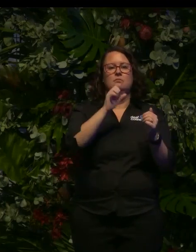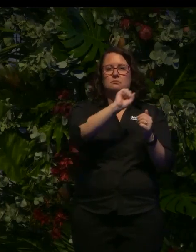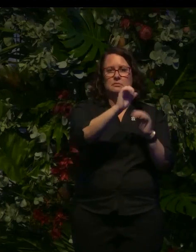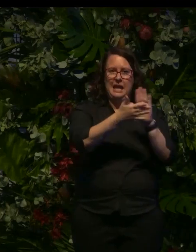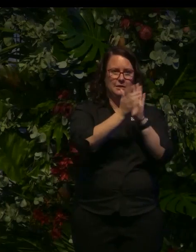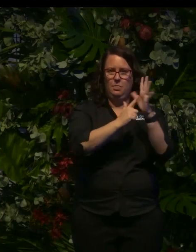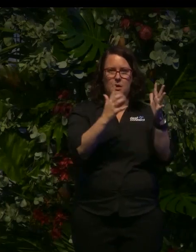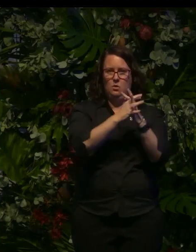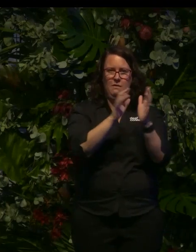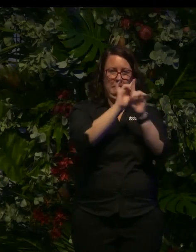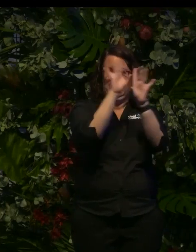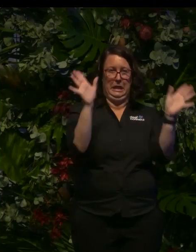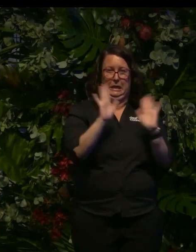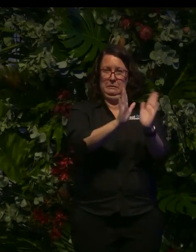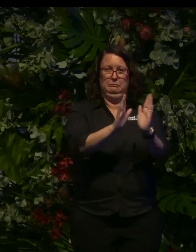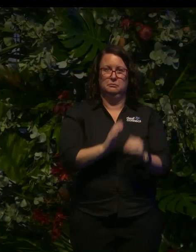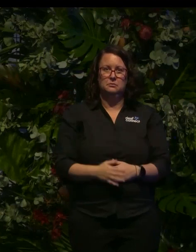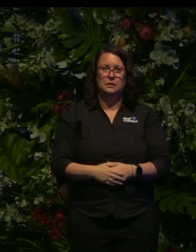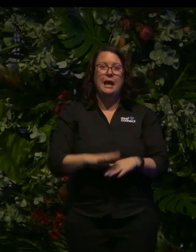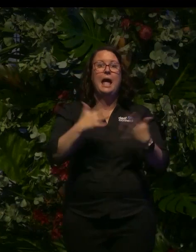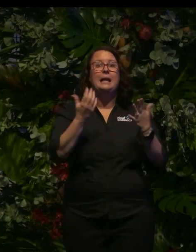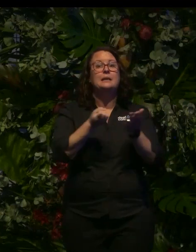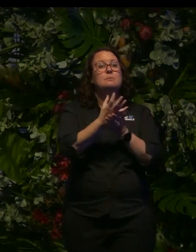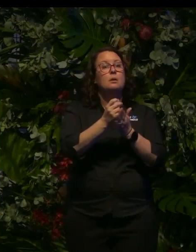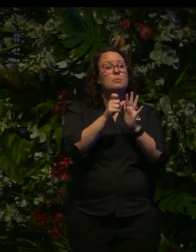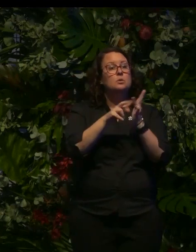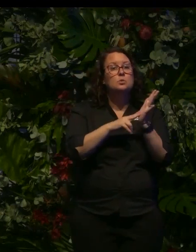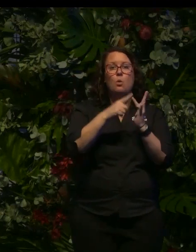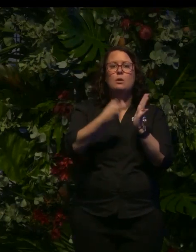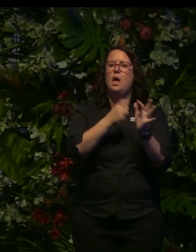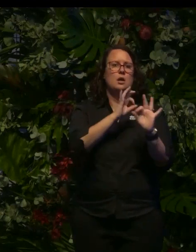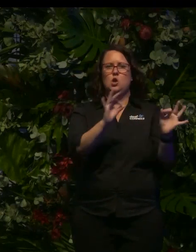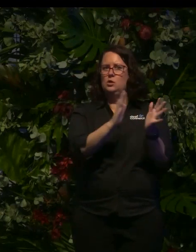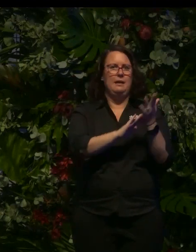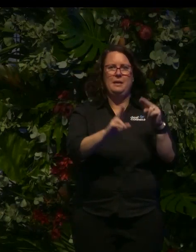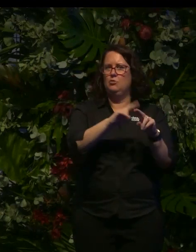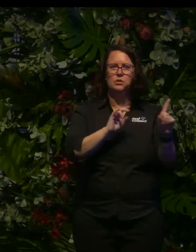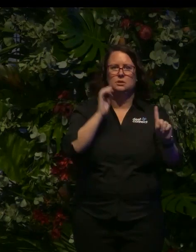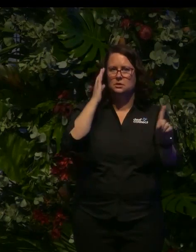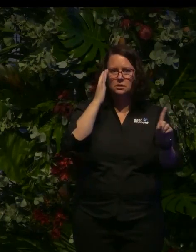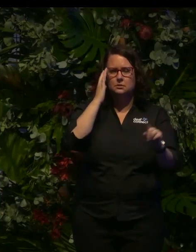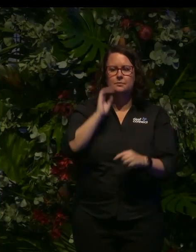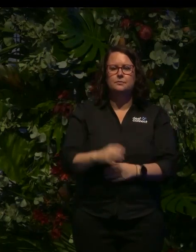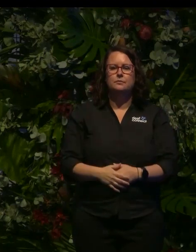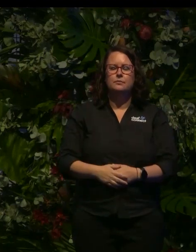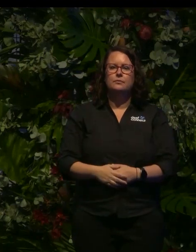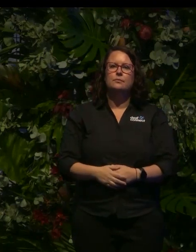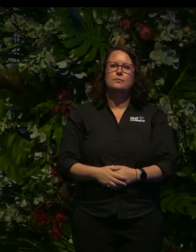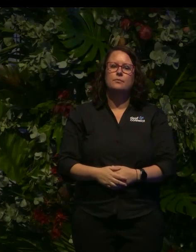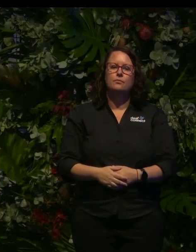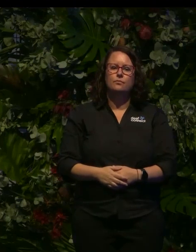is quite clear. They're the parents, and any donor is not. However, it becomes complicated